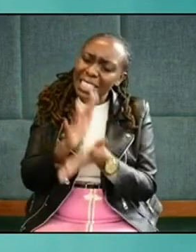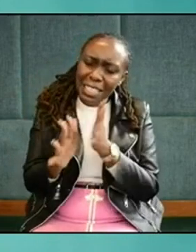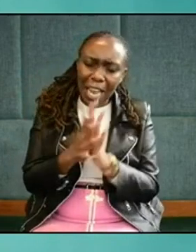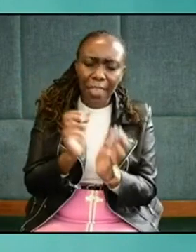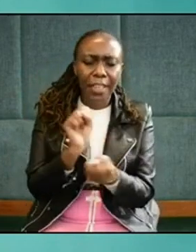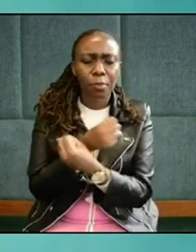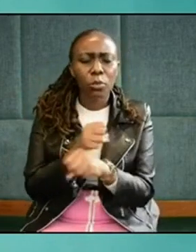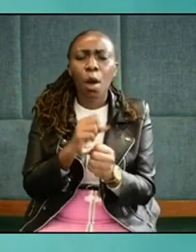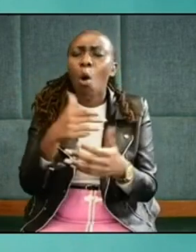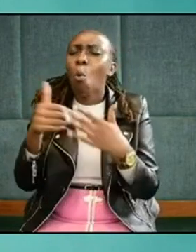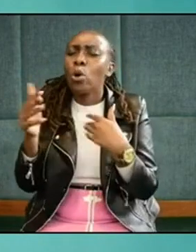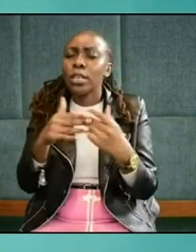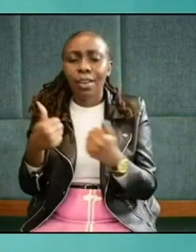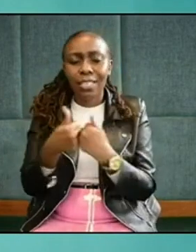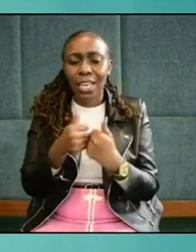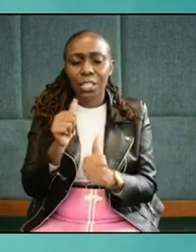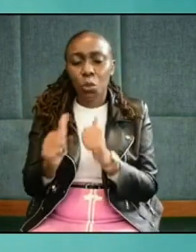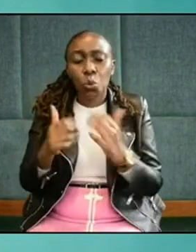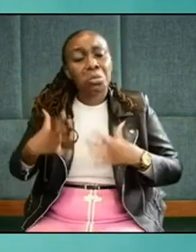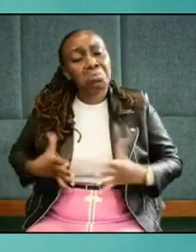you, whatever challenges that